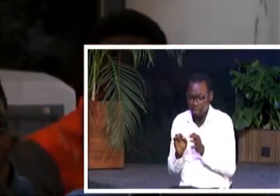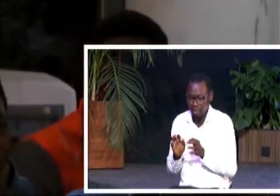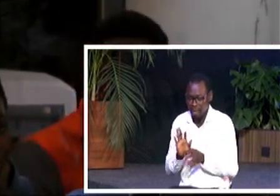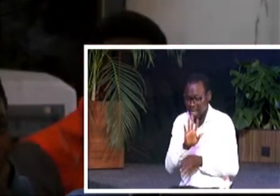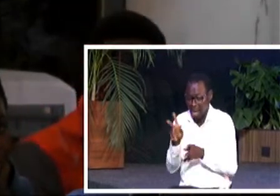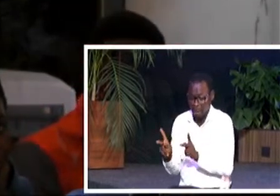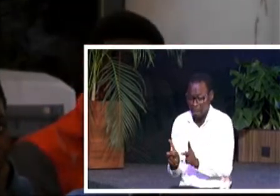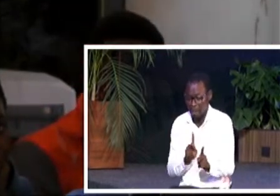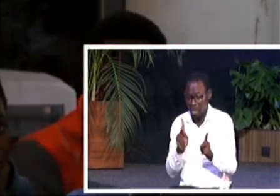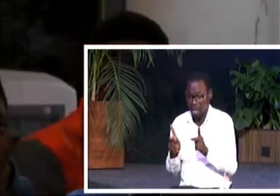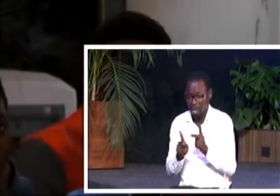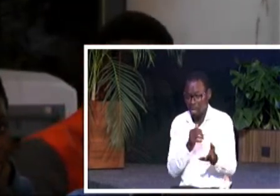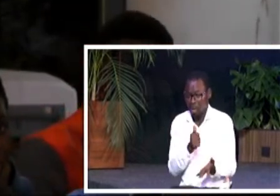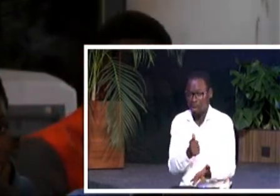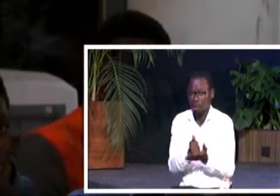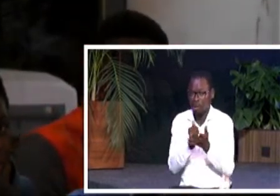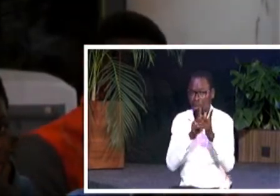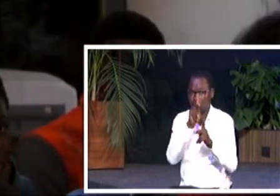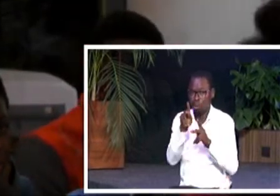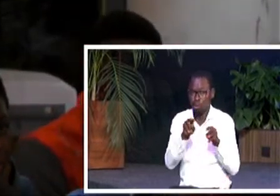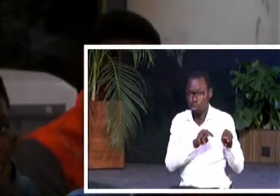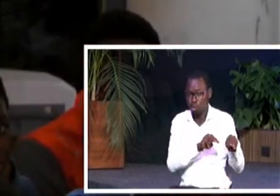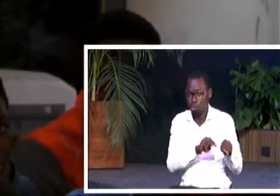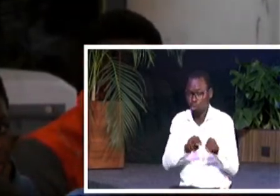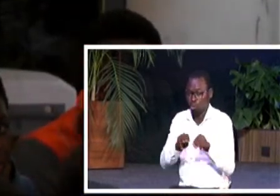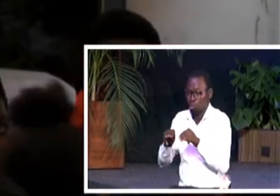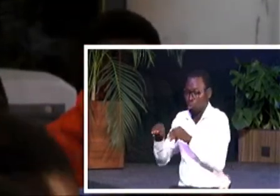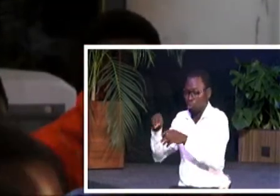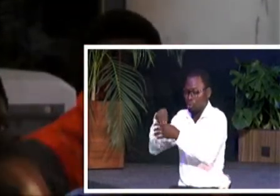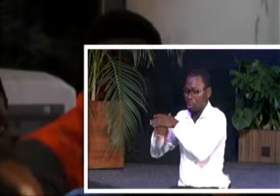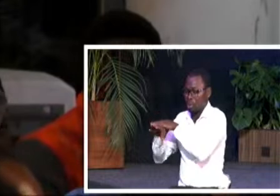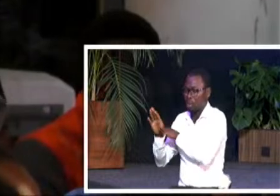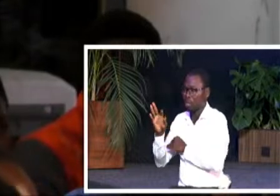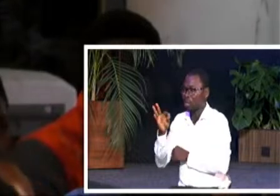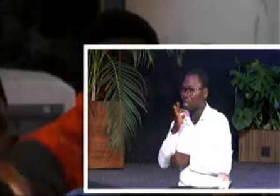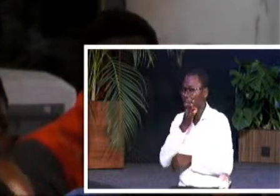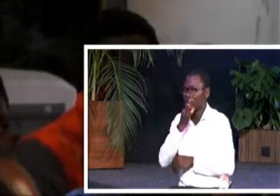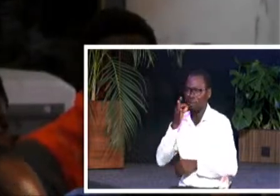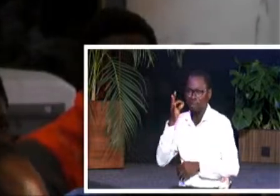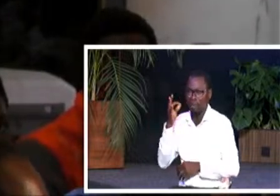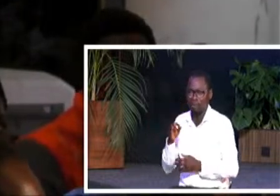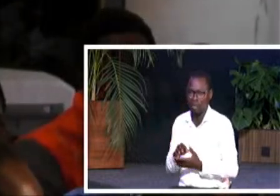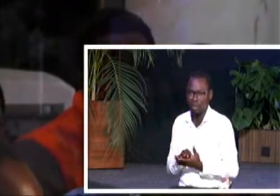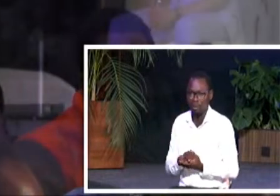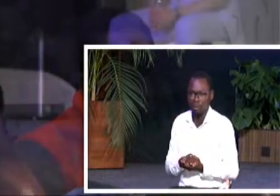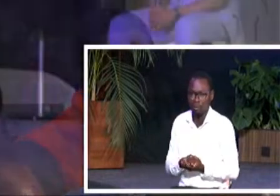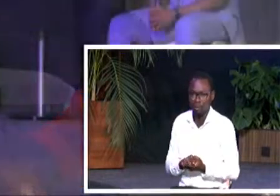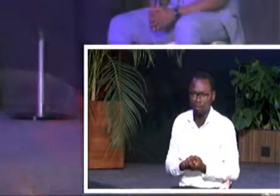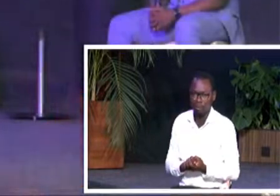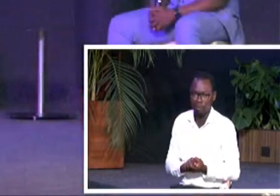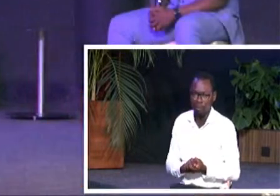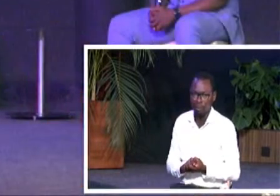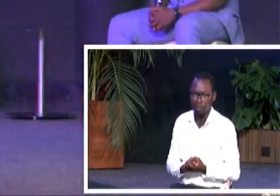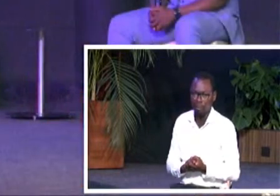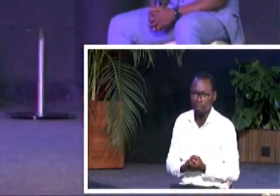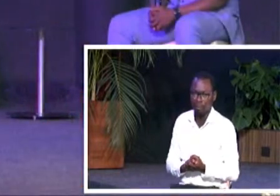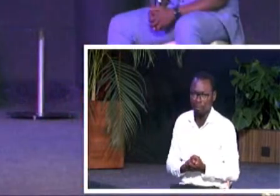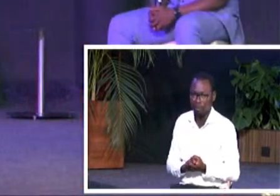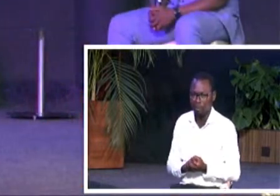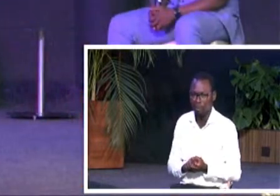my colleagues that wants to go into agriculture and funding businesses. Thank you. Shadrach, thank you very